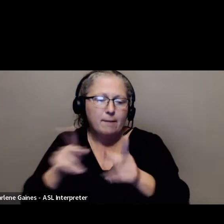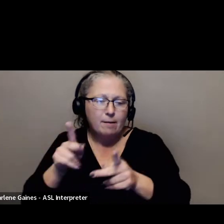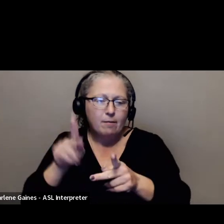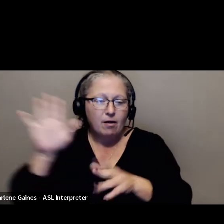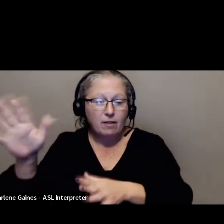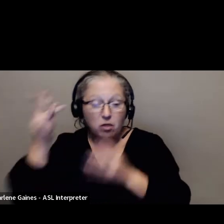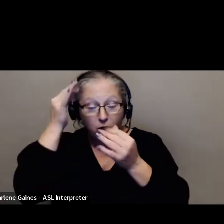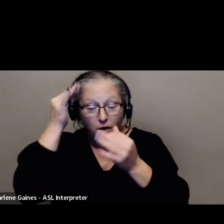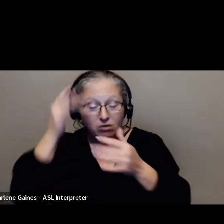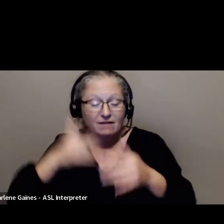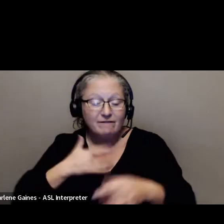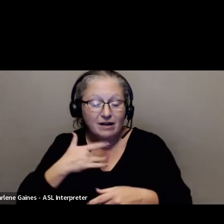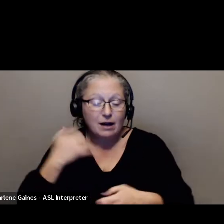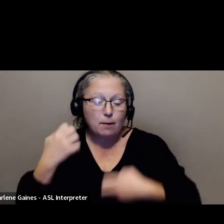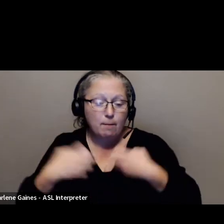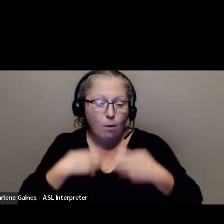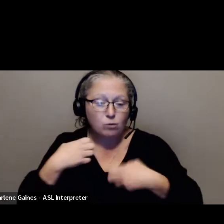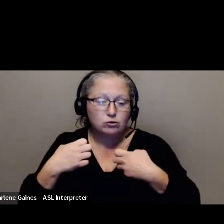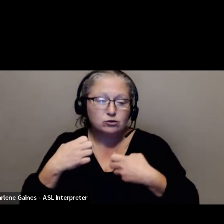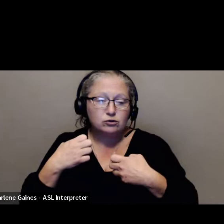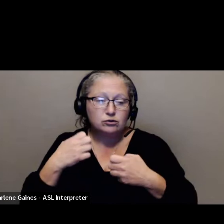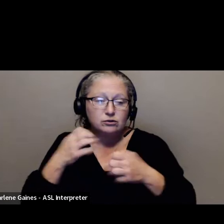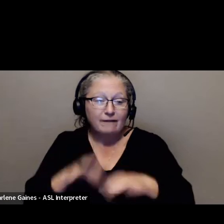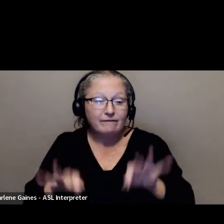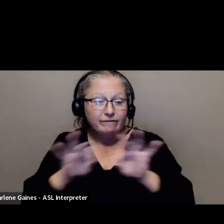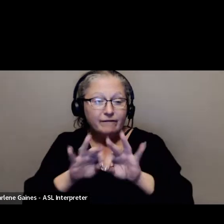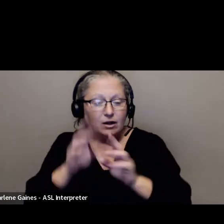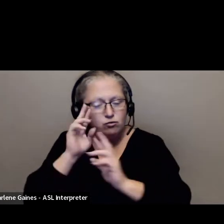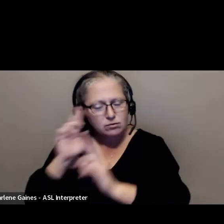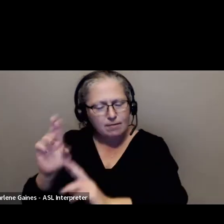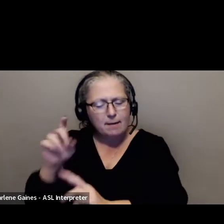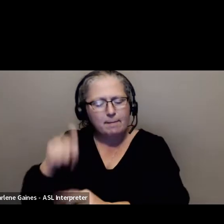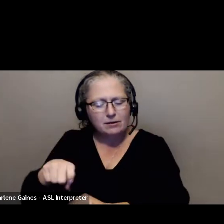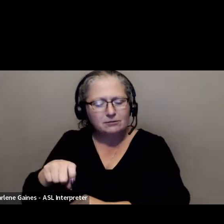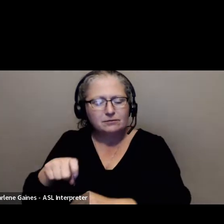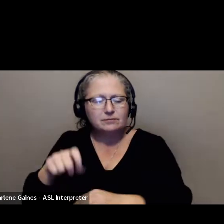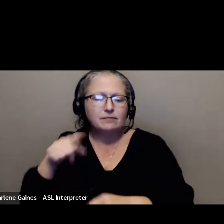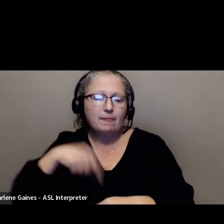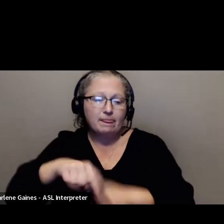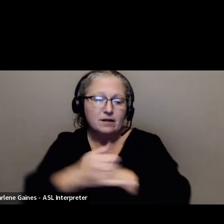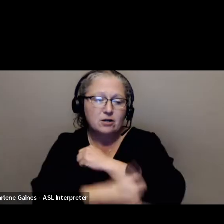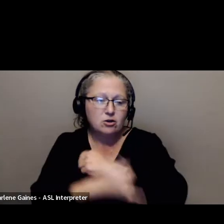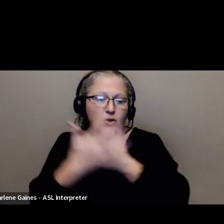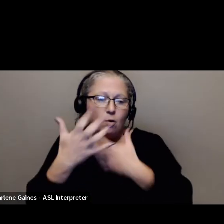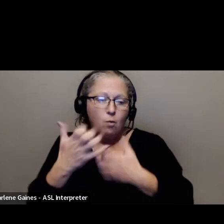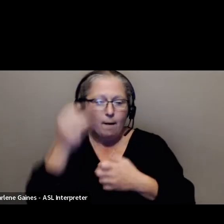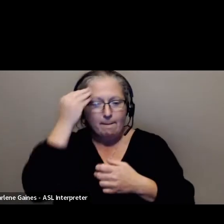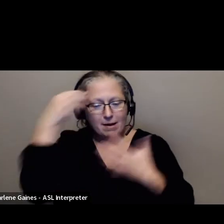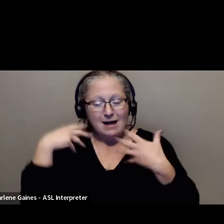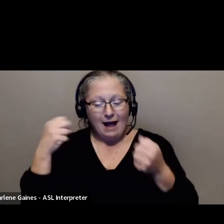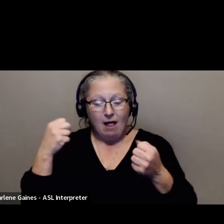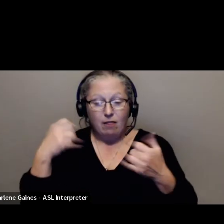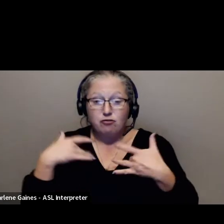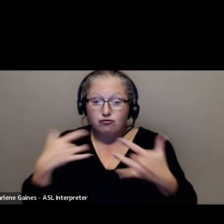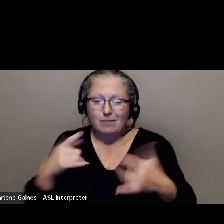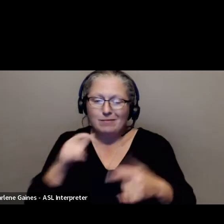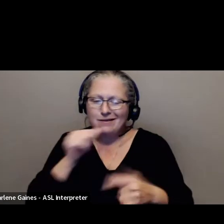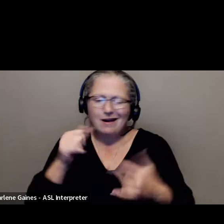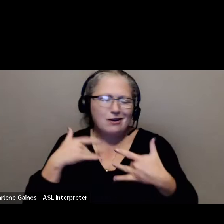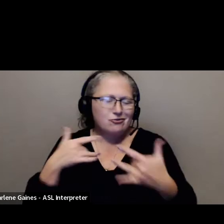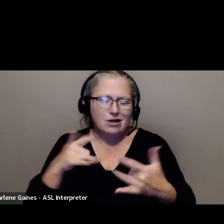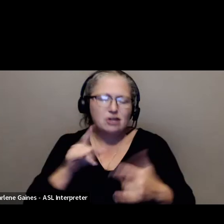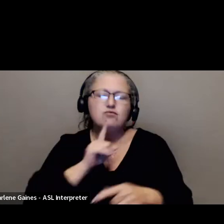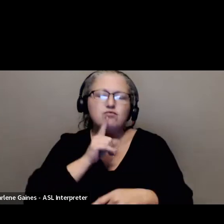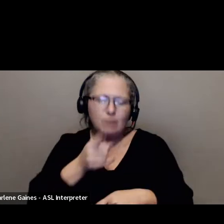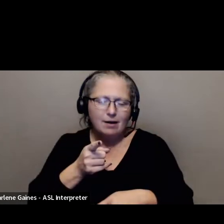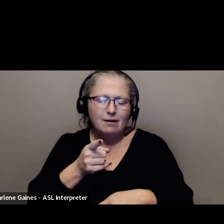thoughts, feelings, emotions valued and respected. In this country, we want to make mental health a trend, but it's not a trend. It's